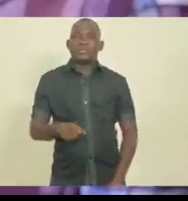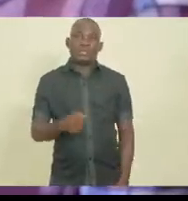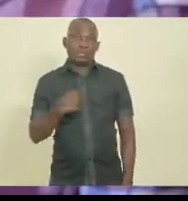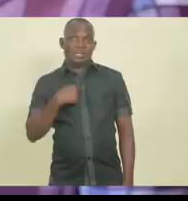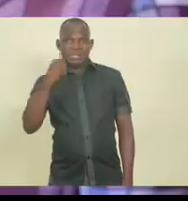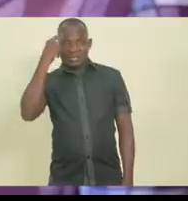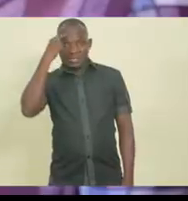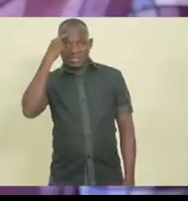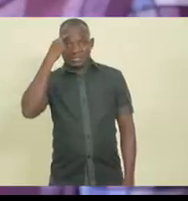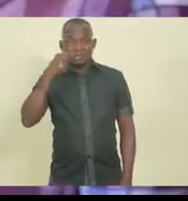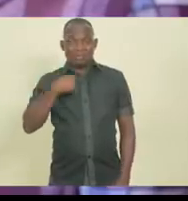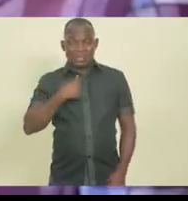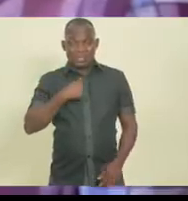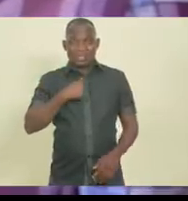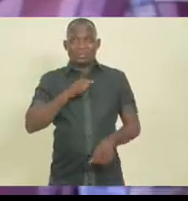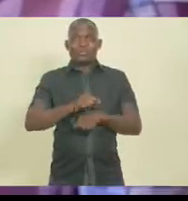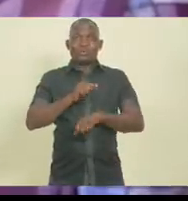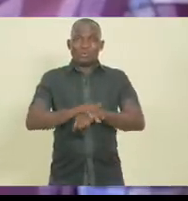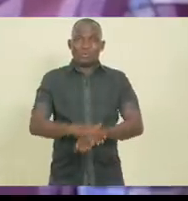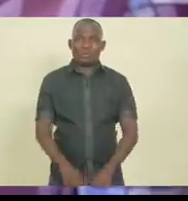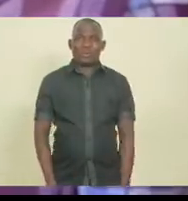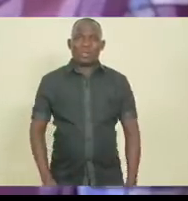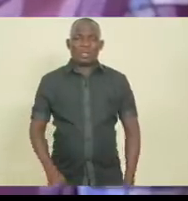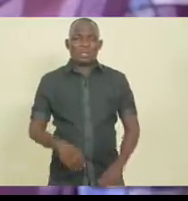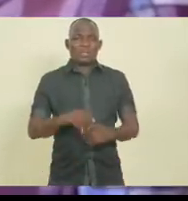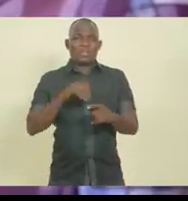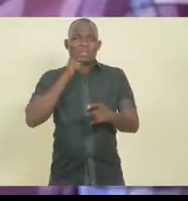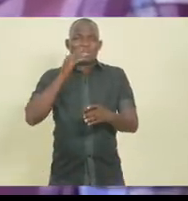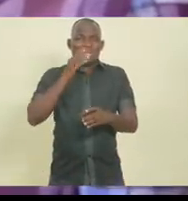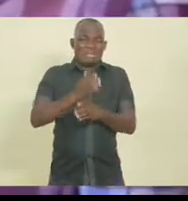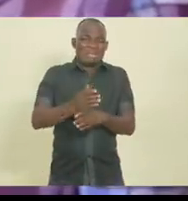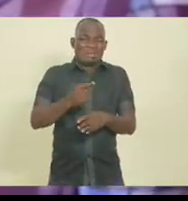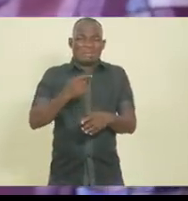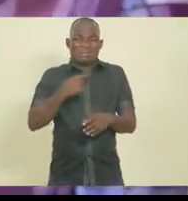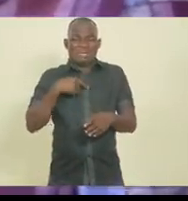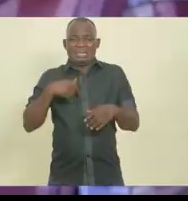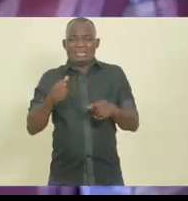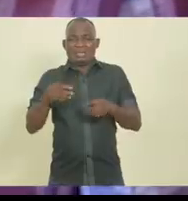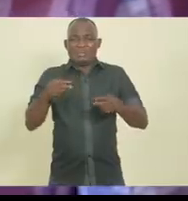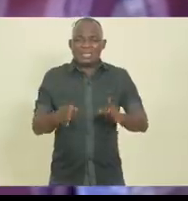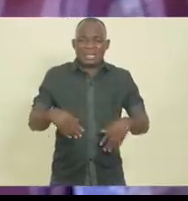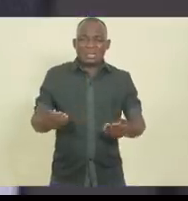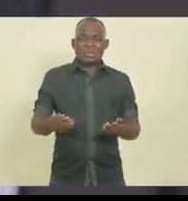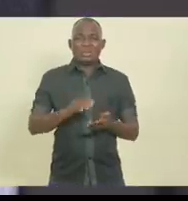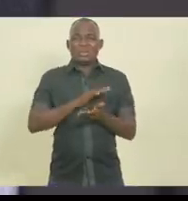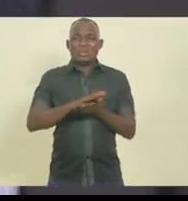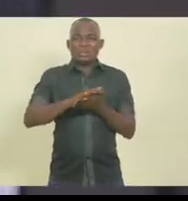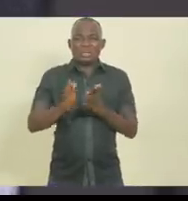think I'll have to do this myself. You don't care whether I remain a messenger or become a manager.